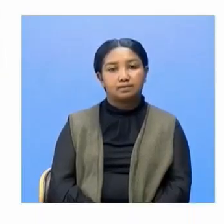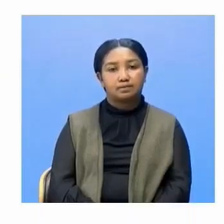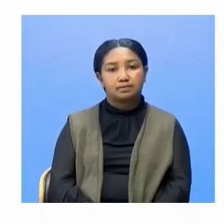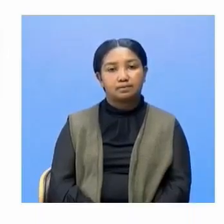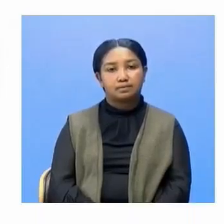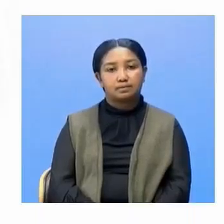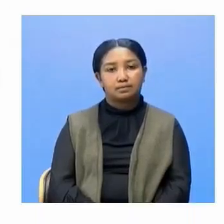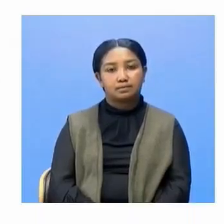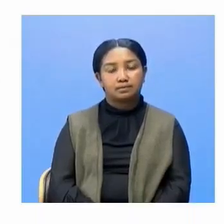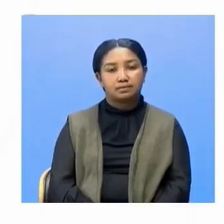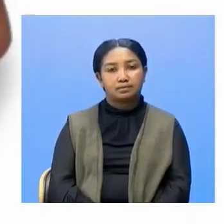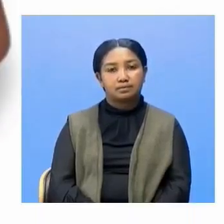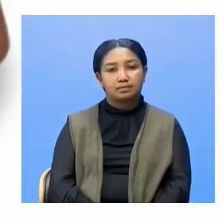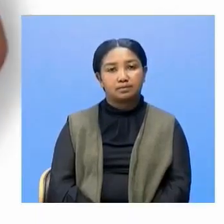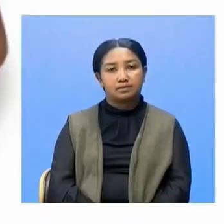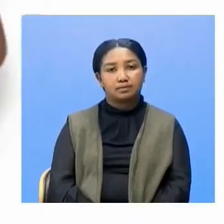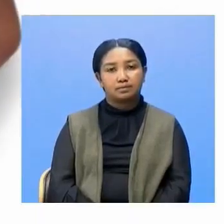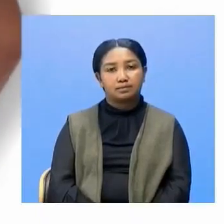hot,